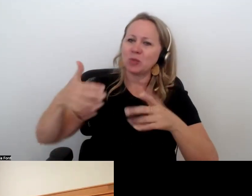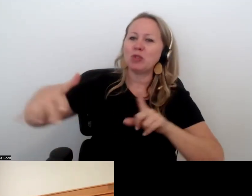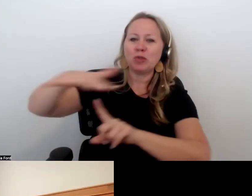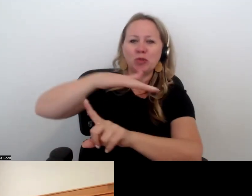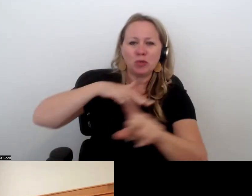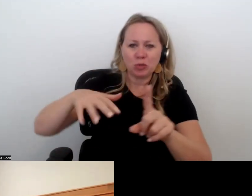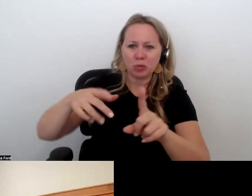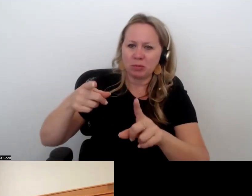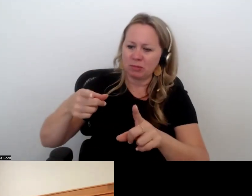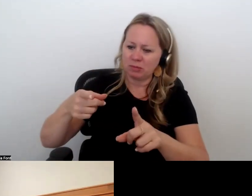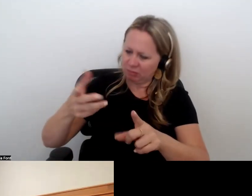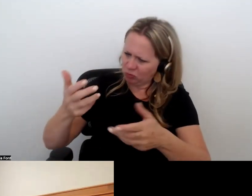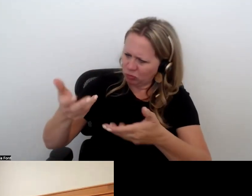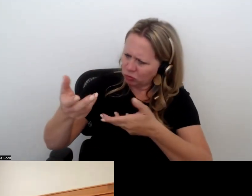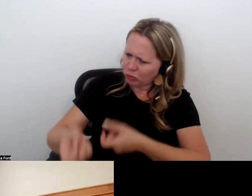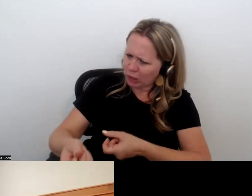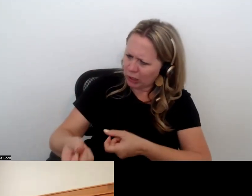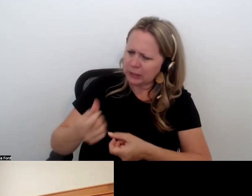you're compassionate.